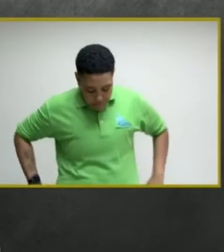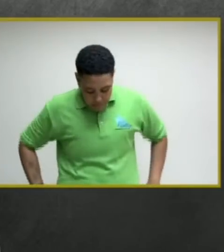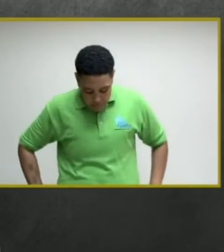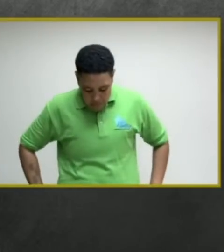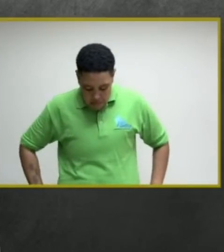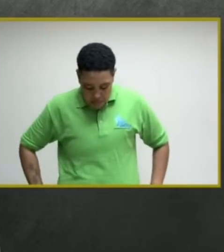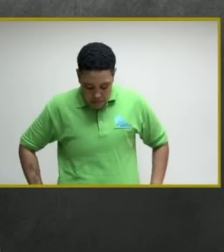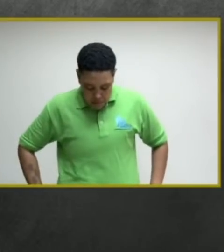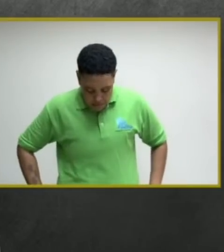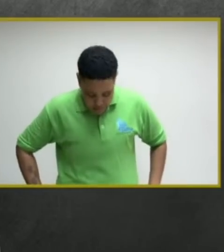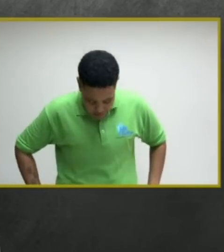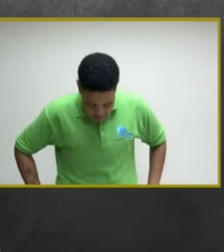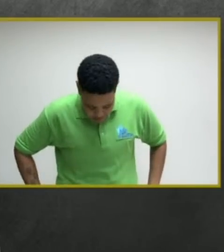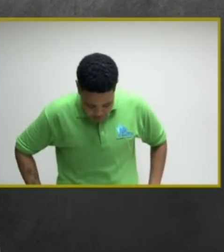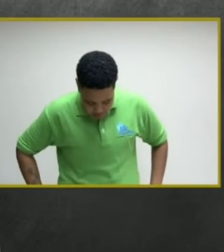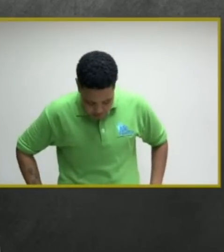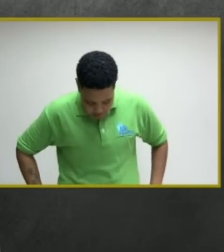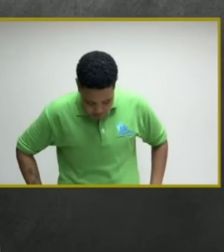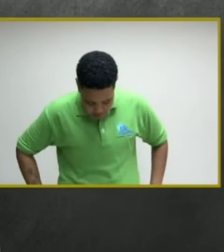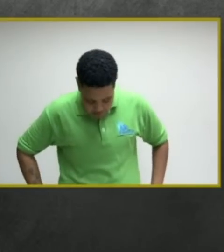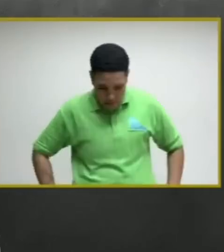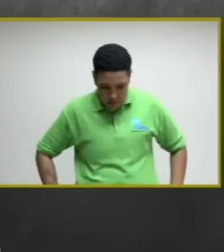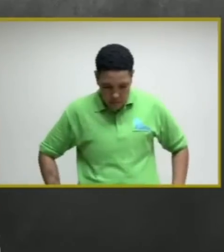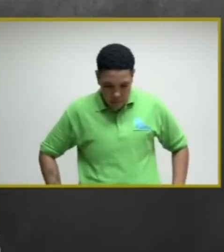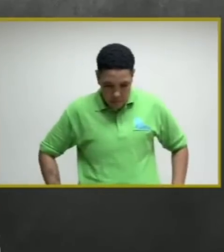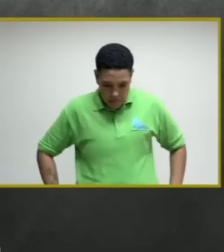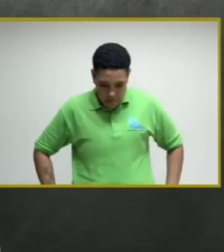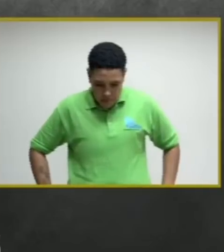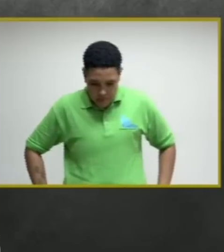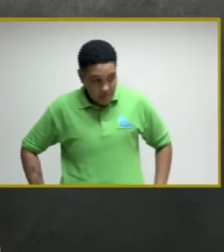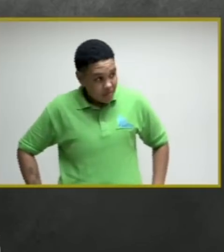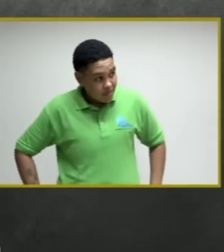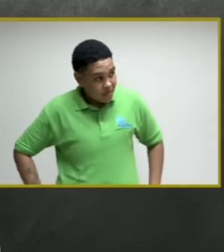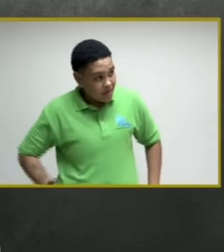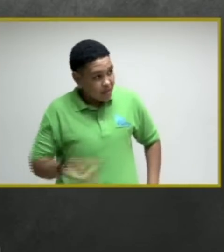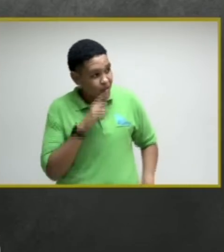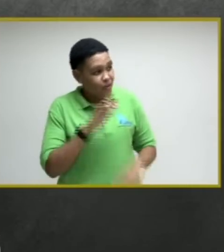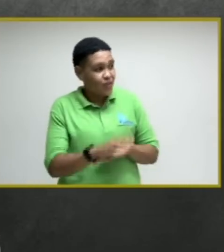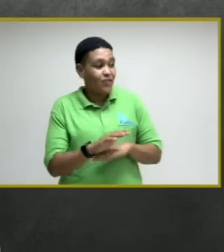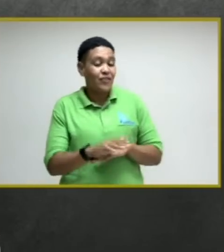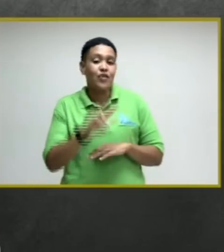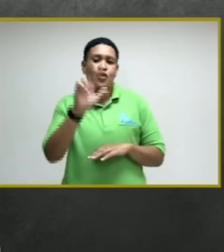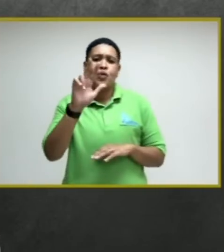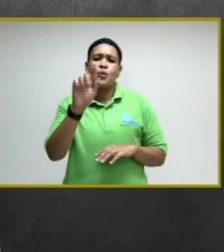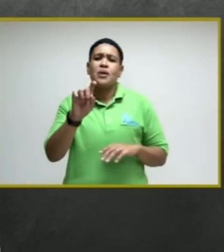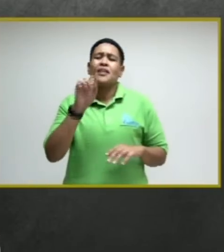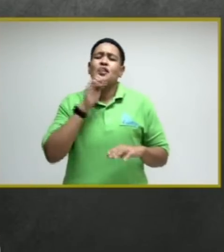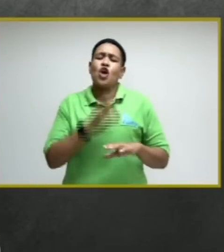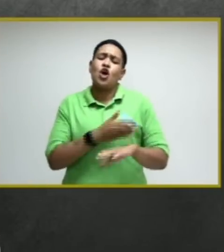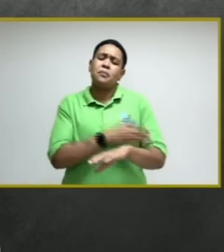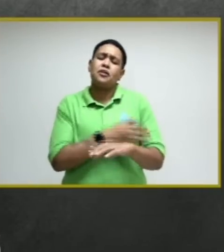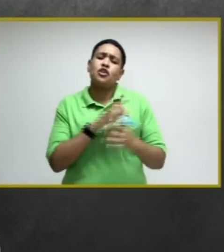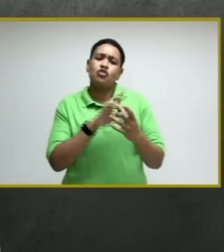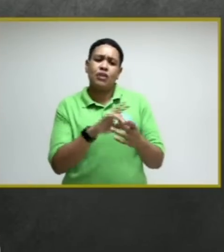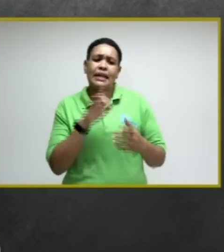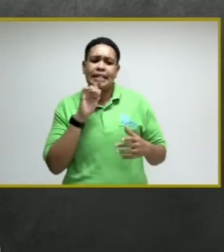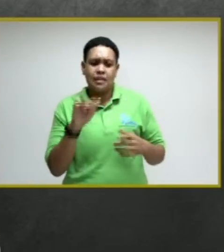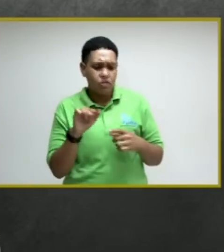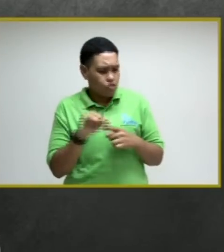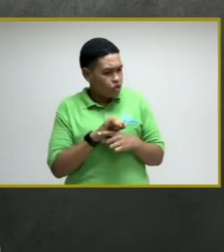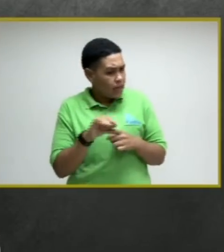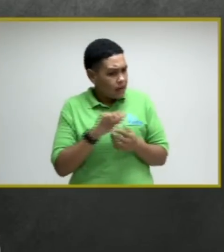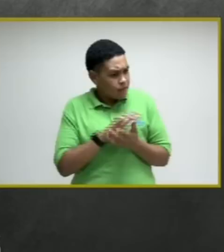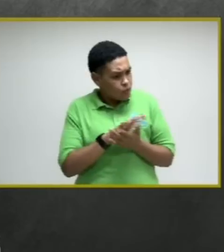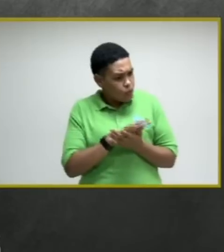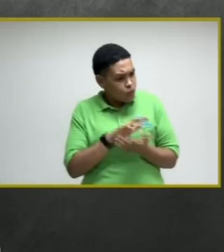Good evening. Good evening. Yes, I have just about 3 questions. But first, in an update regarding the training of school